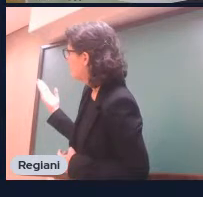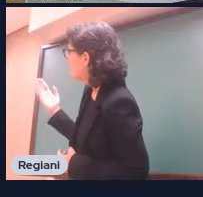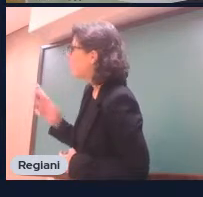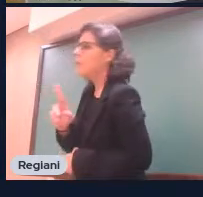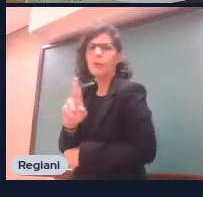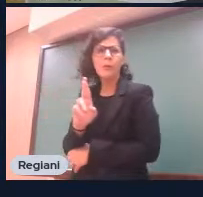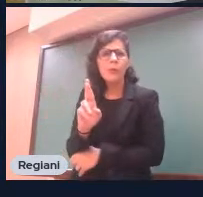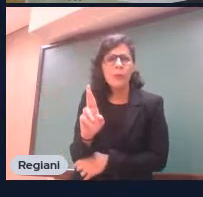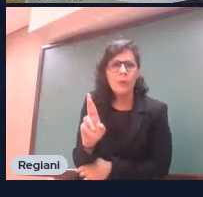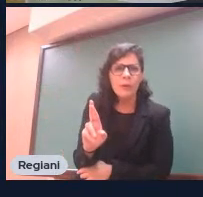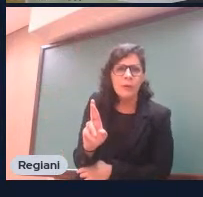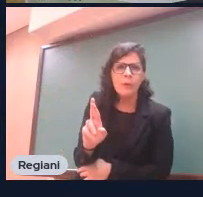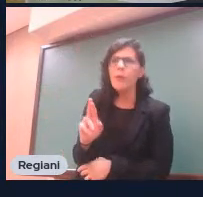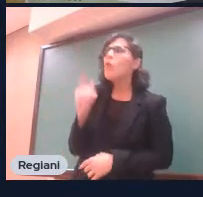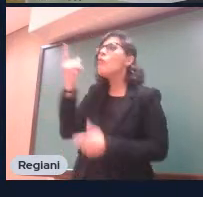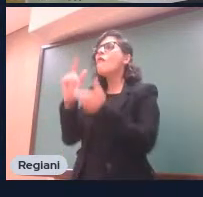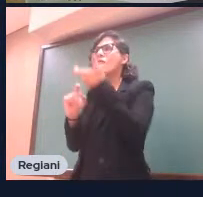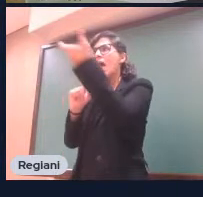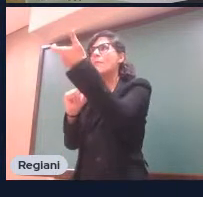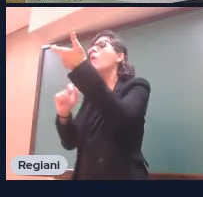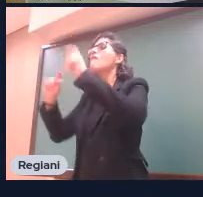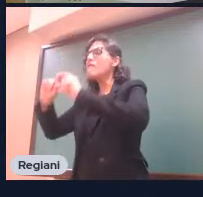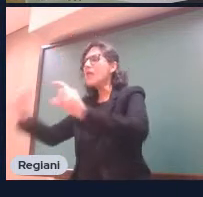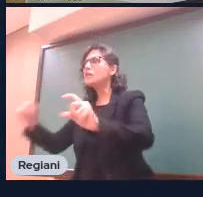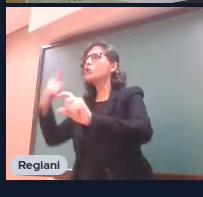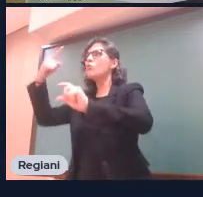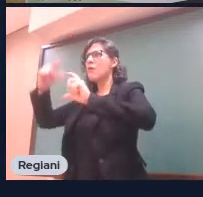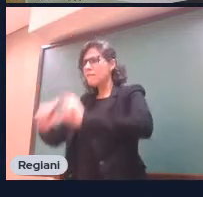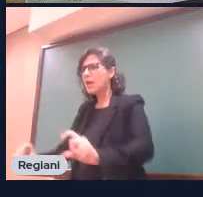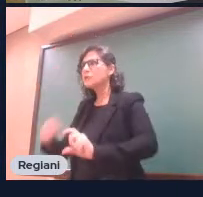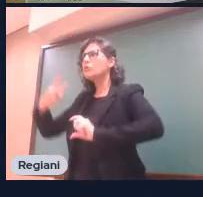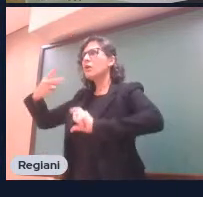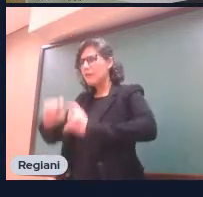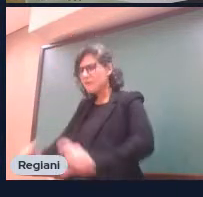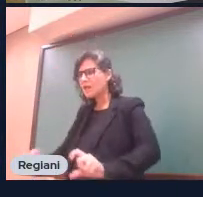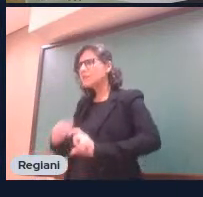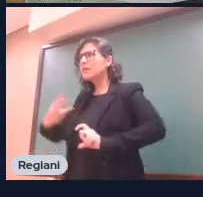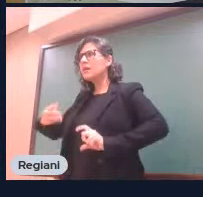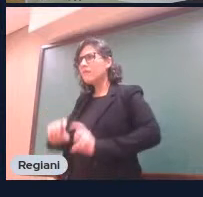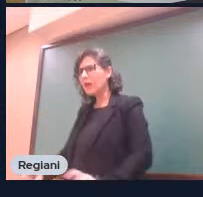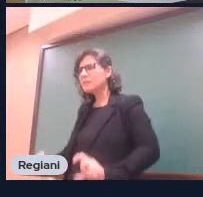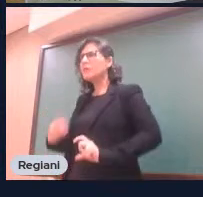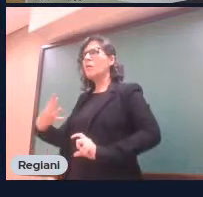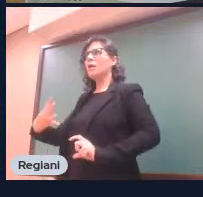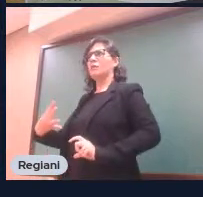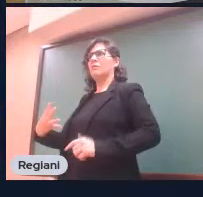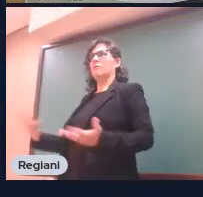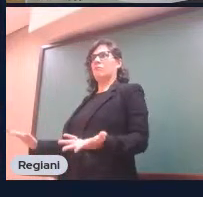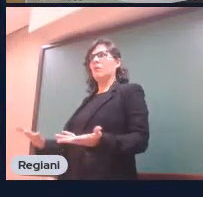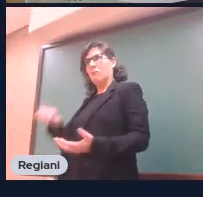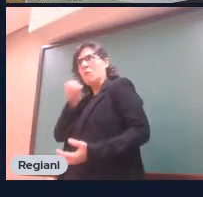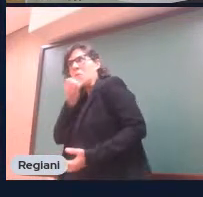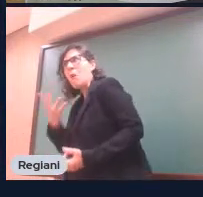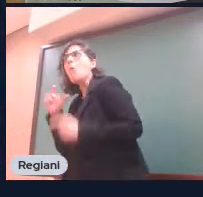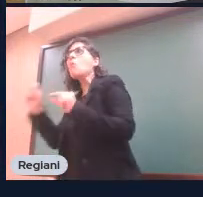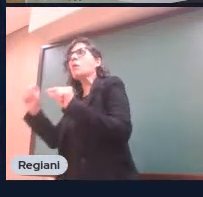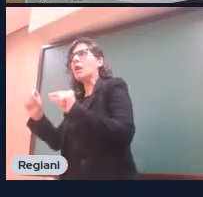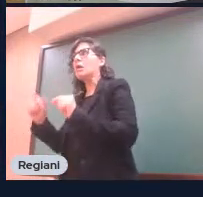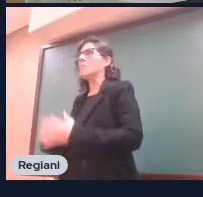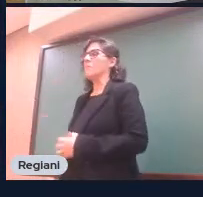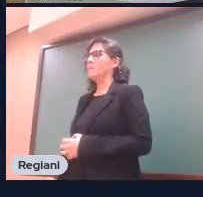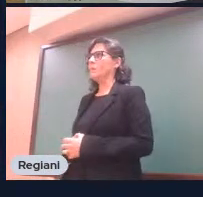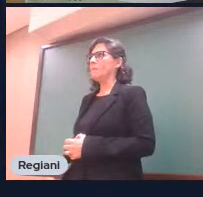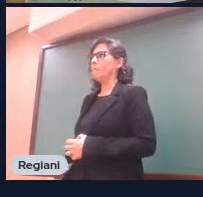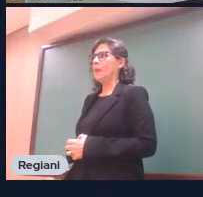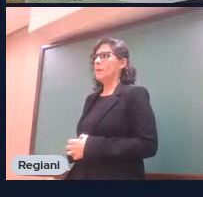verb, sense 1, sense 2, and so on. And the good thing is, indeed, look at